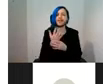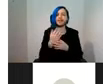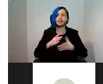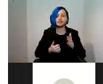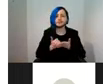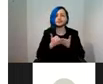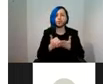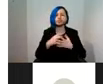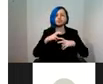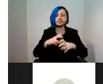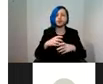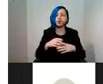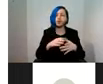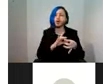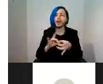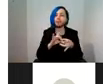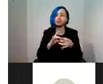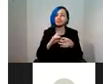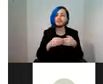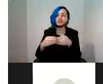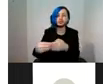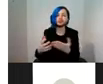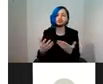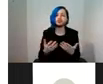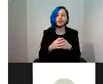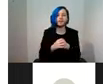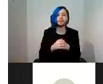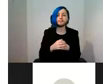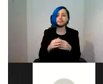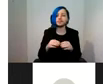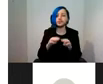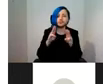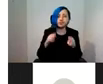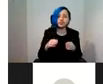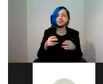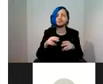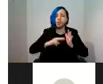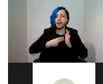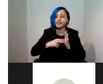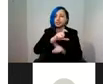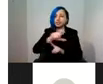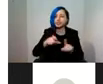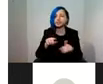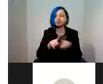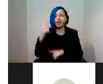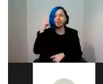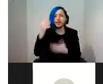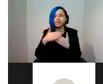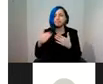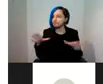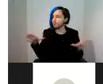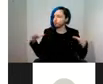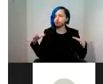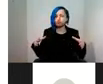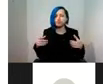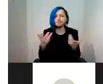stewardship involving museums, organisations or communities to try and support these efforts to think more collaboratively about how we can think about